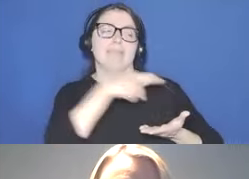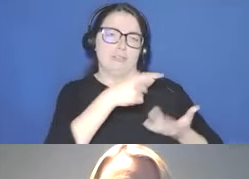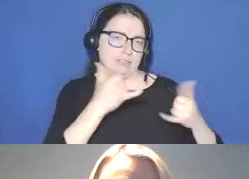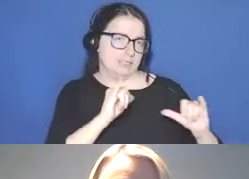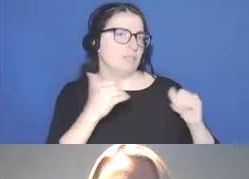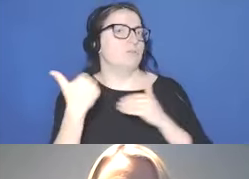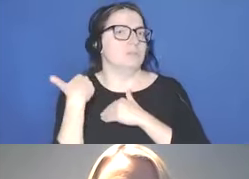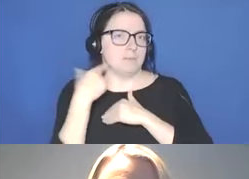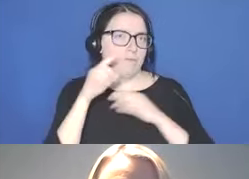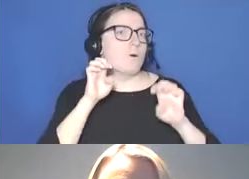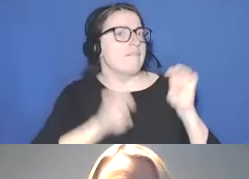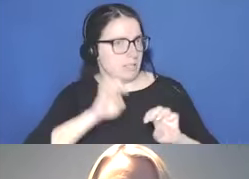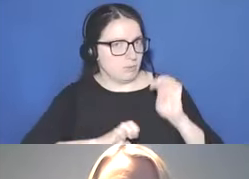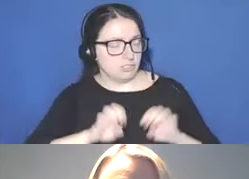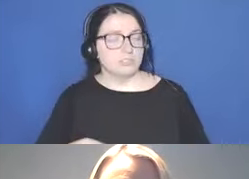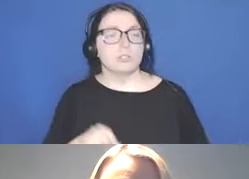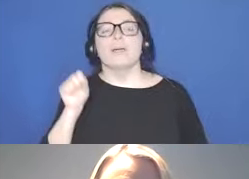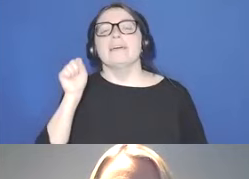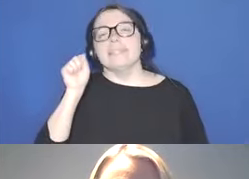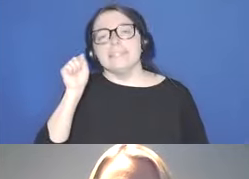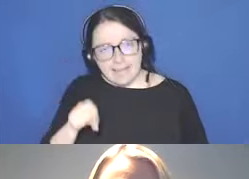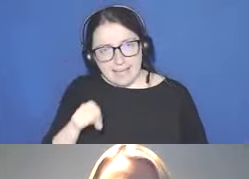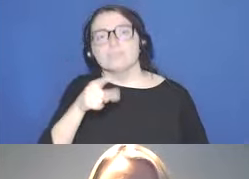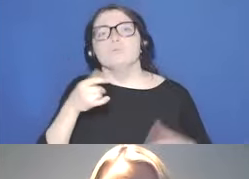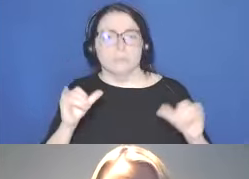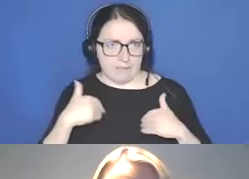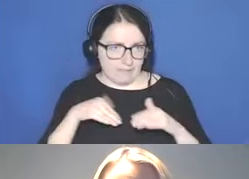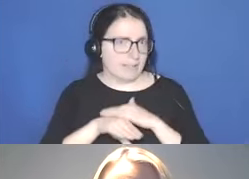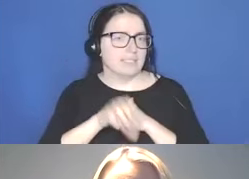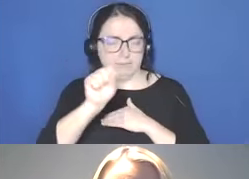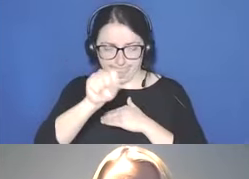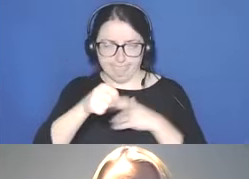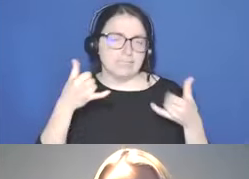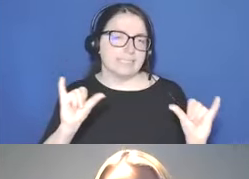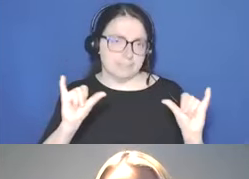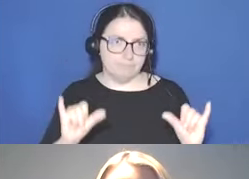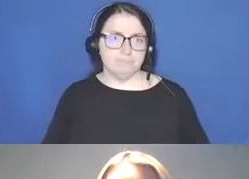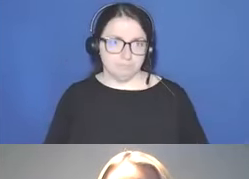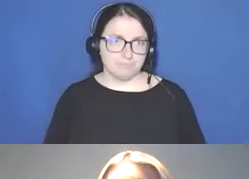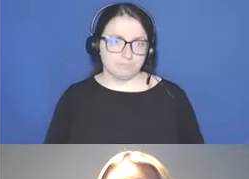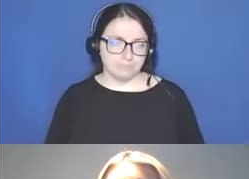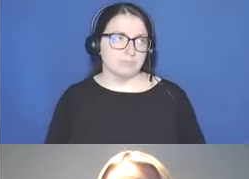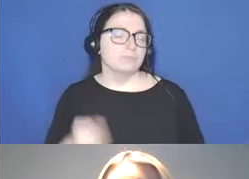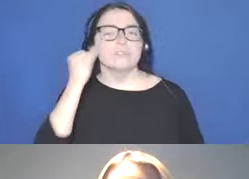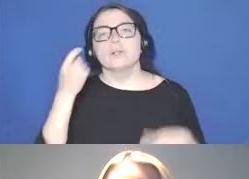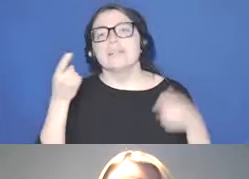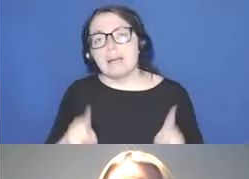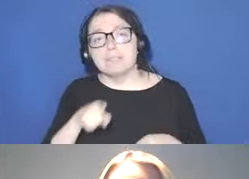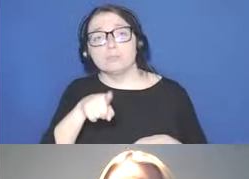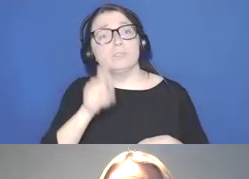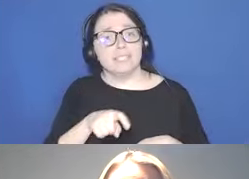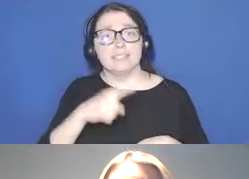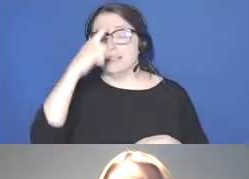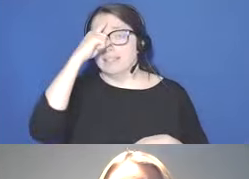these evaluations. So yes, you do have access. So if you needed a